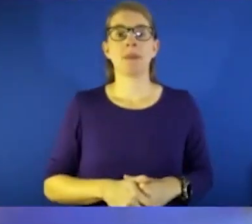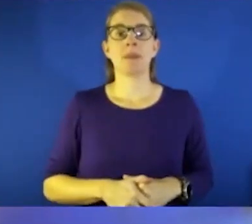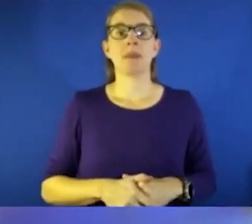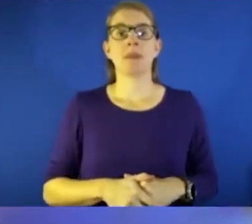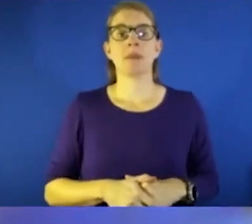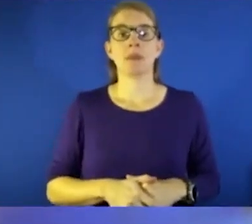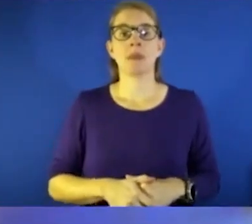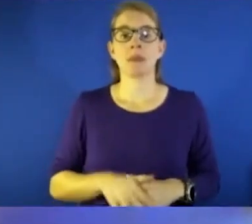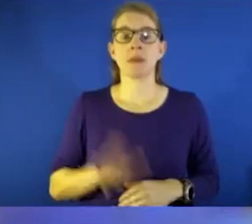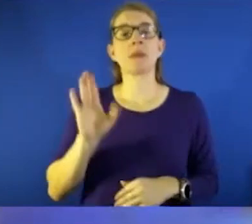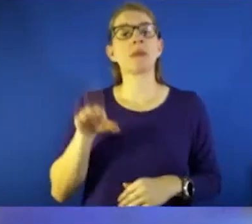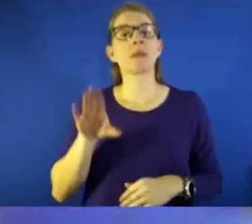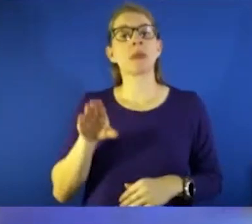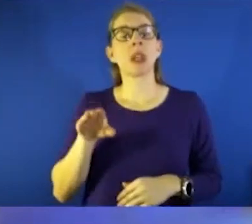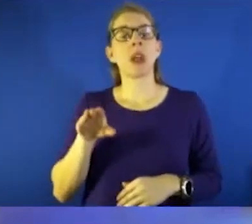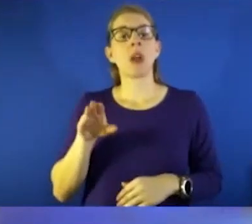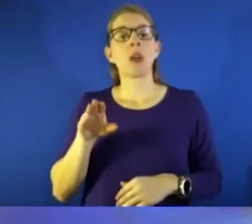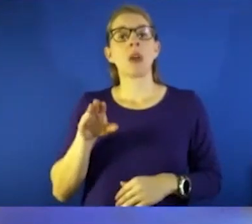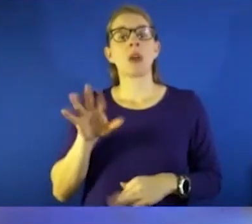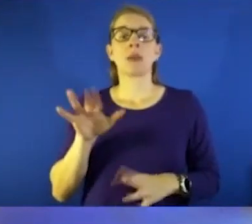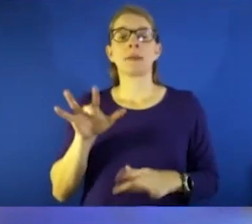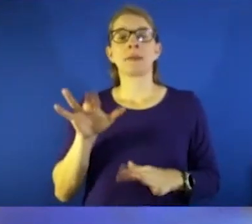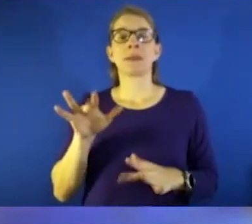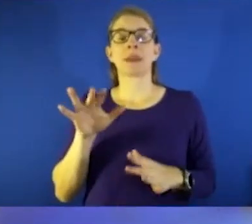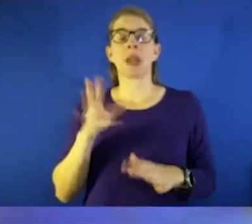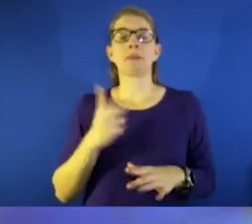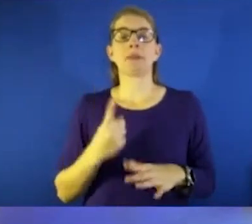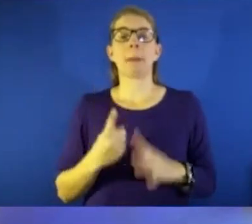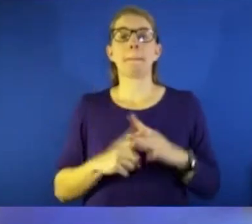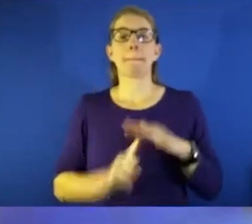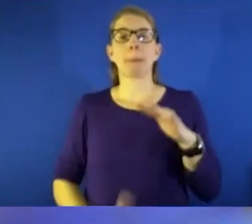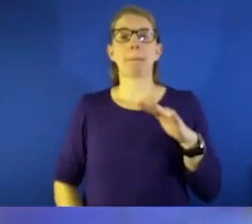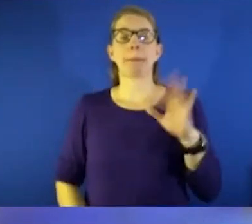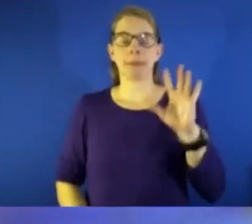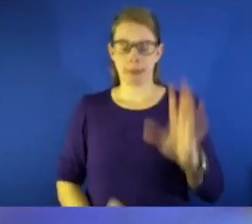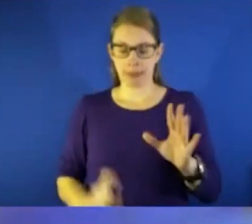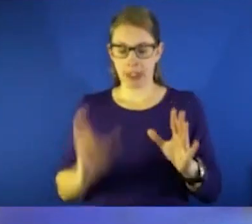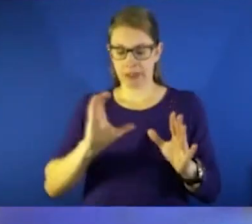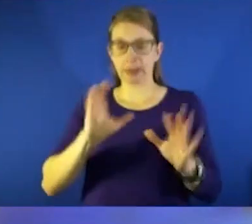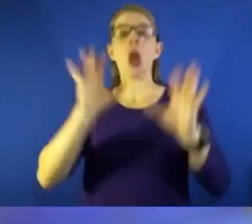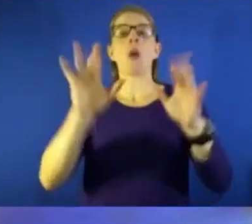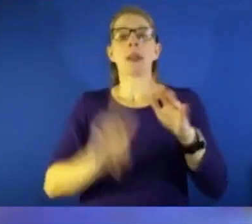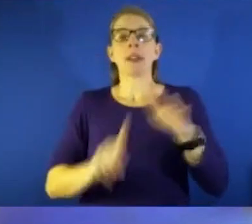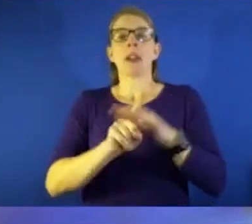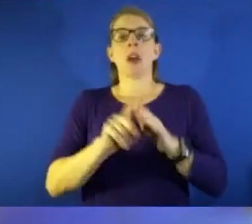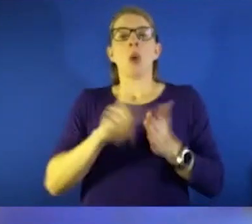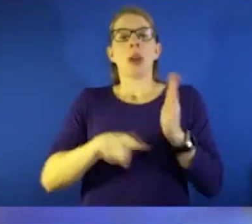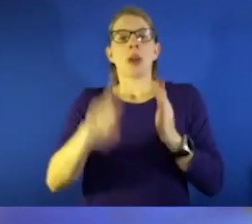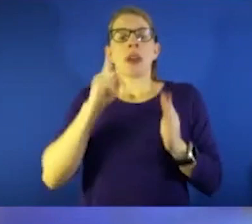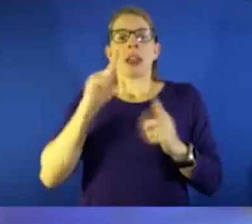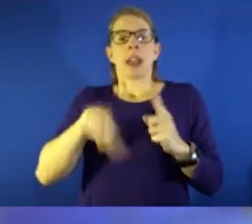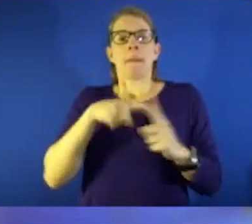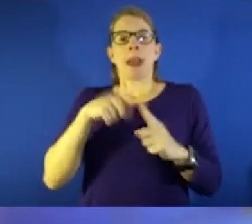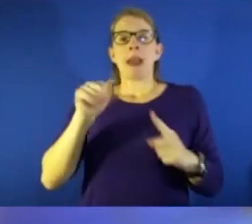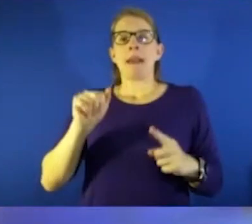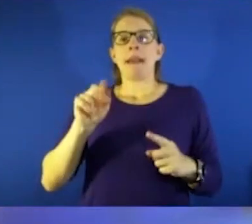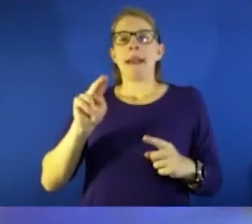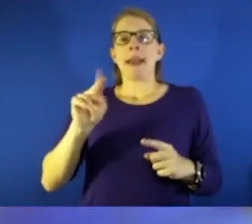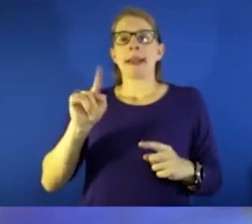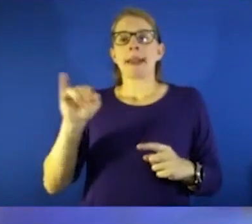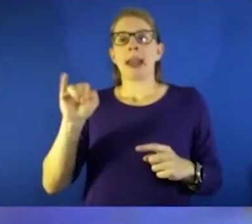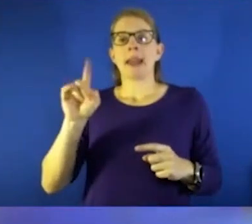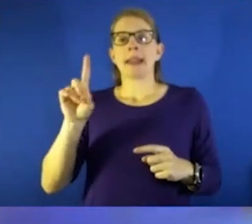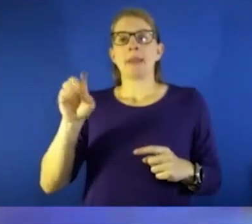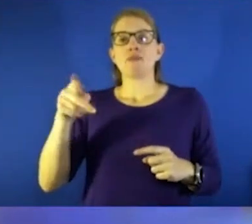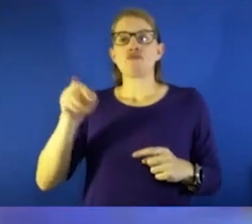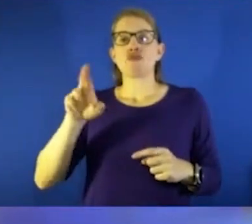What is? Hold on, I had a good one here. Hold on, give me a second. Oh, what do you think about this antidepressant pill? Did I ask you about that one?